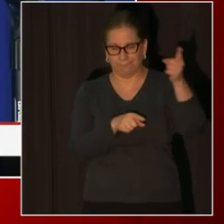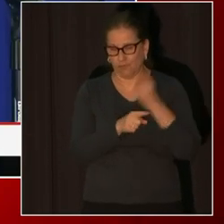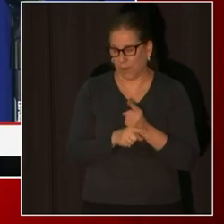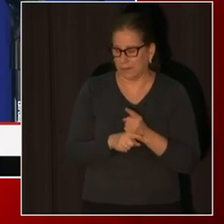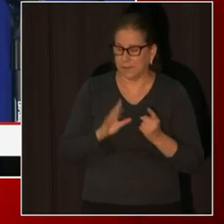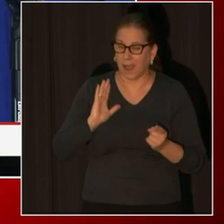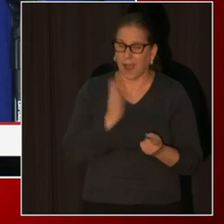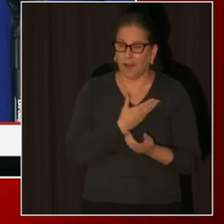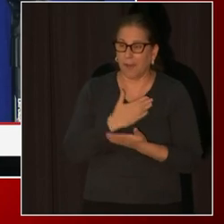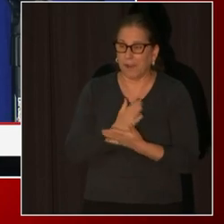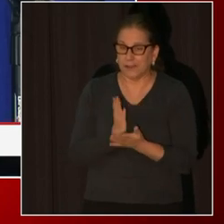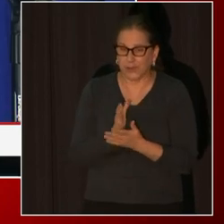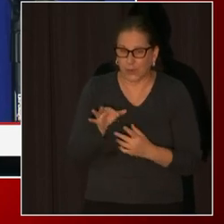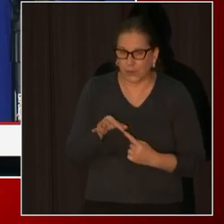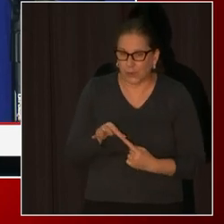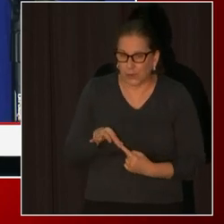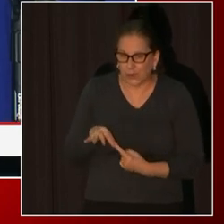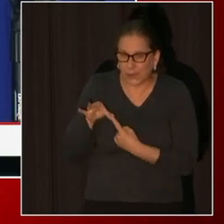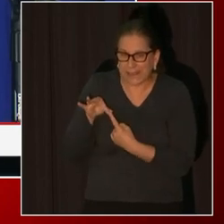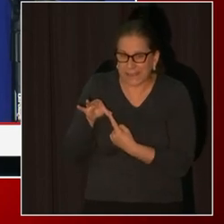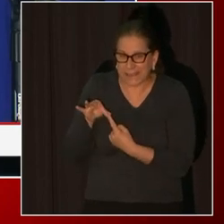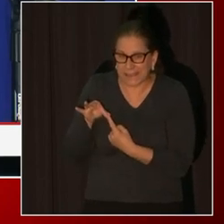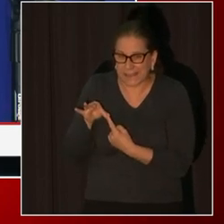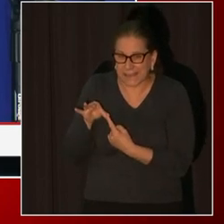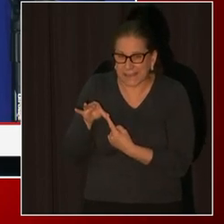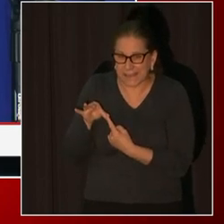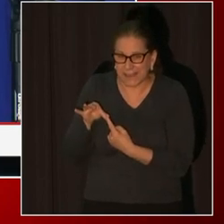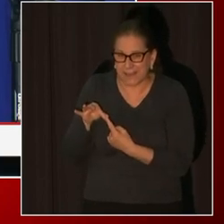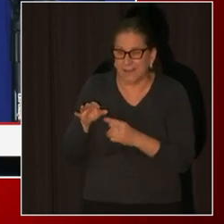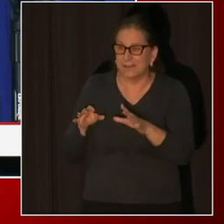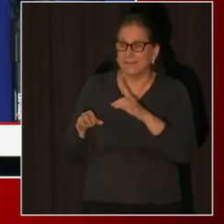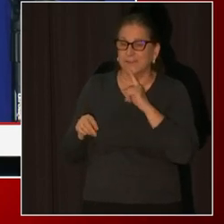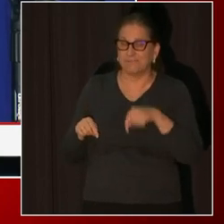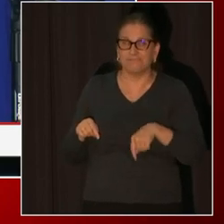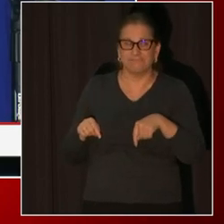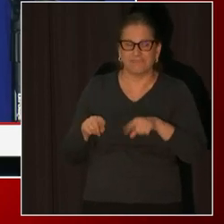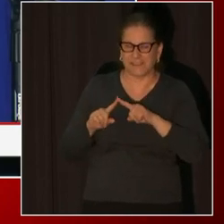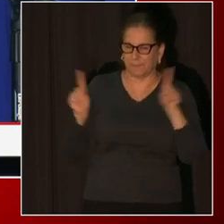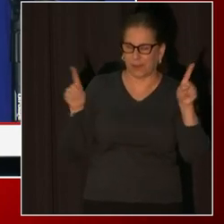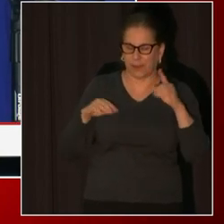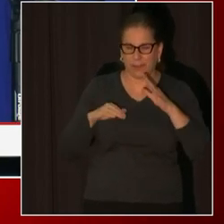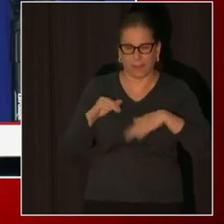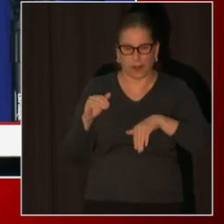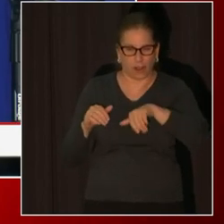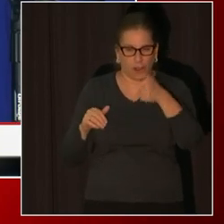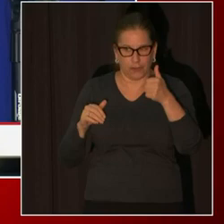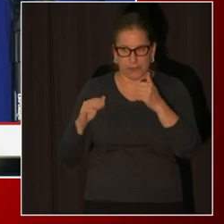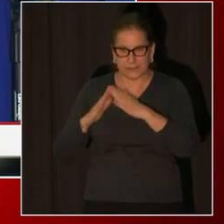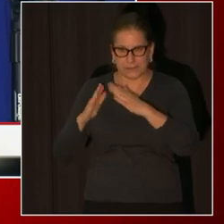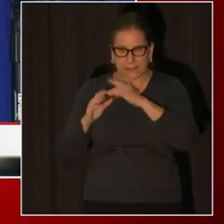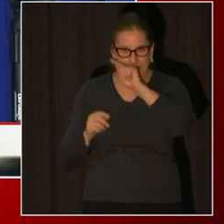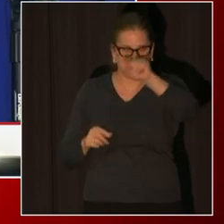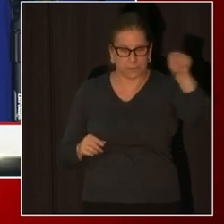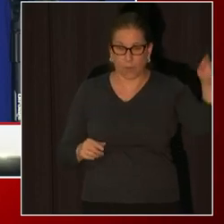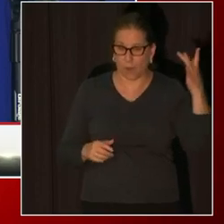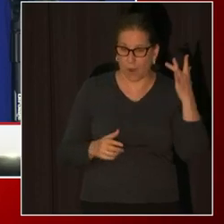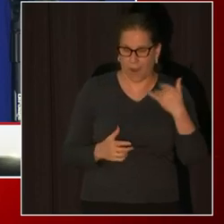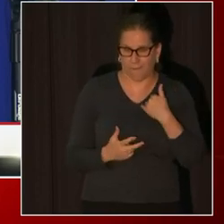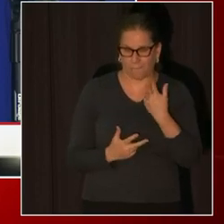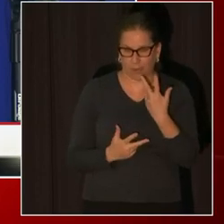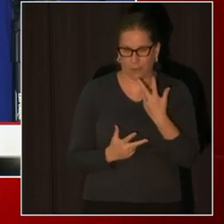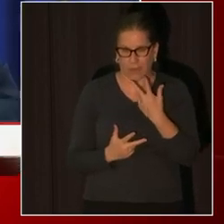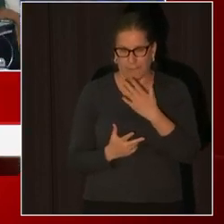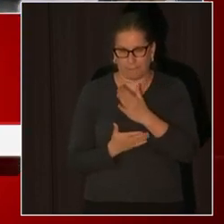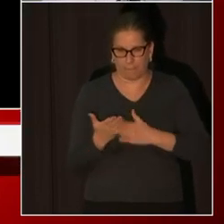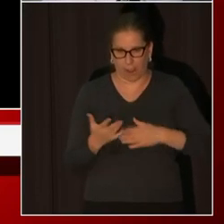about how we construct our budget. And there are really 3 component parts to that process. One is our annual operating budget, which we